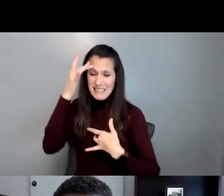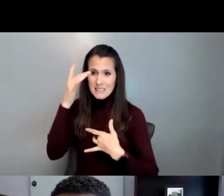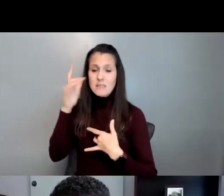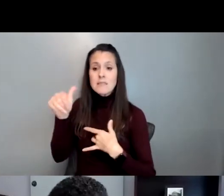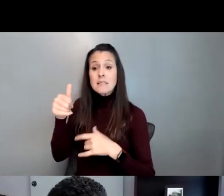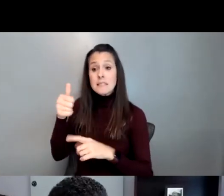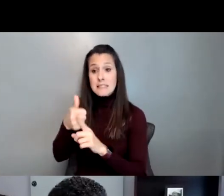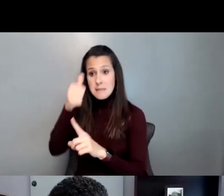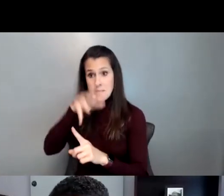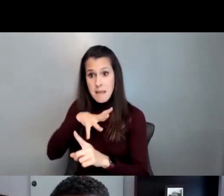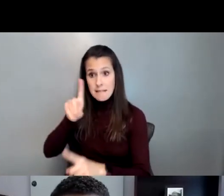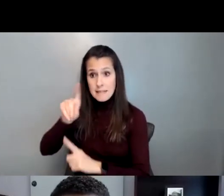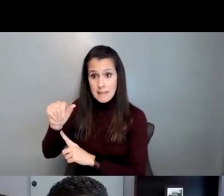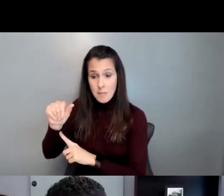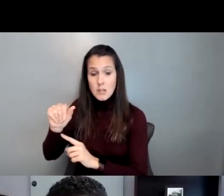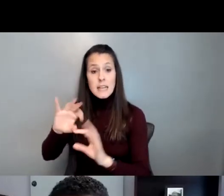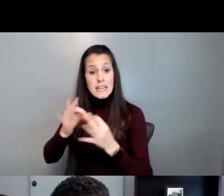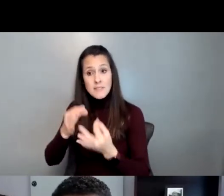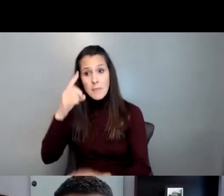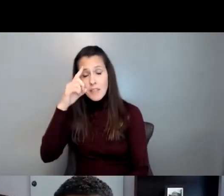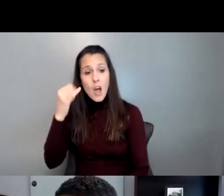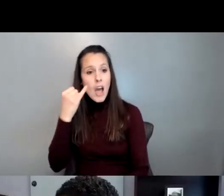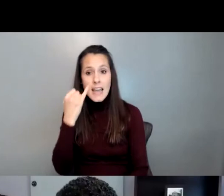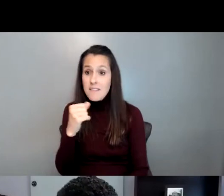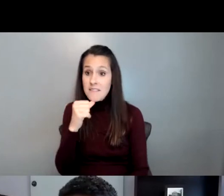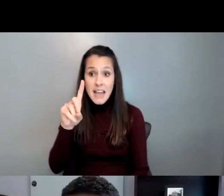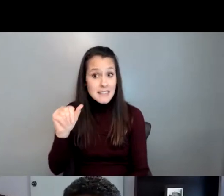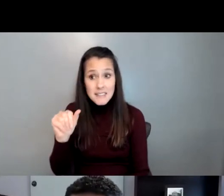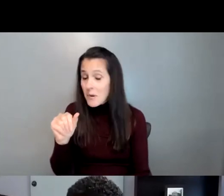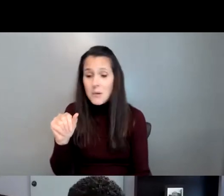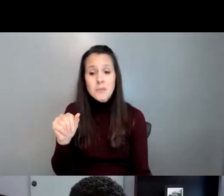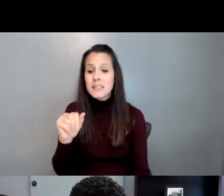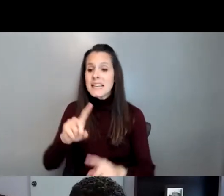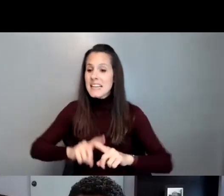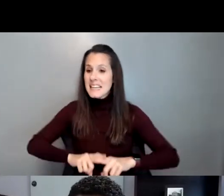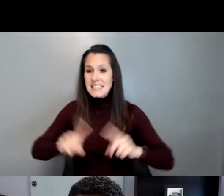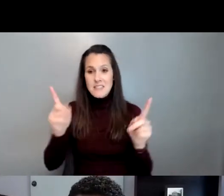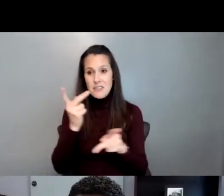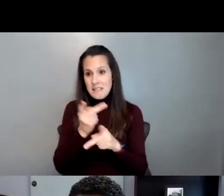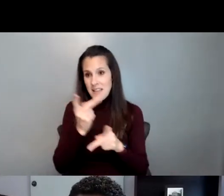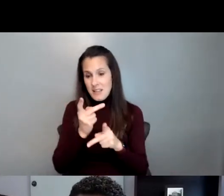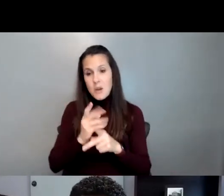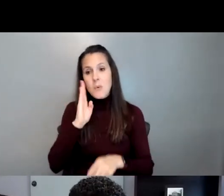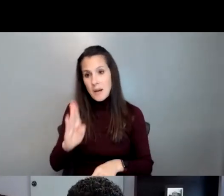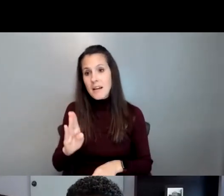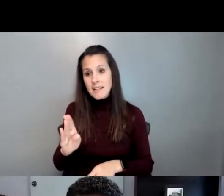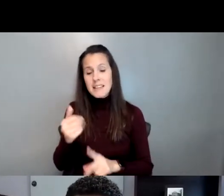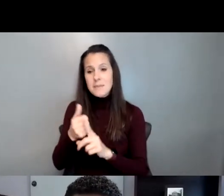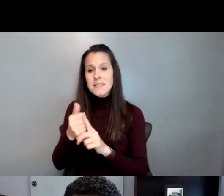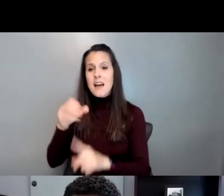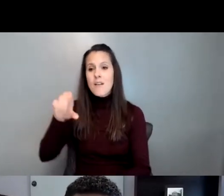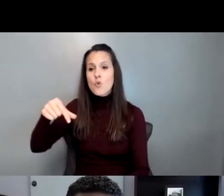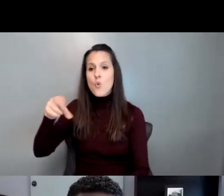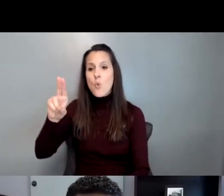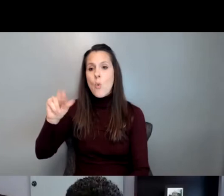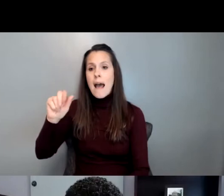man who his family is convinced that he would have received different care had he not had quadriplegia. Had it not been something